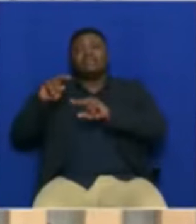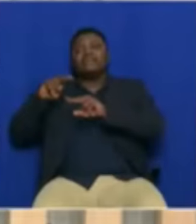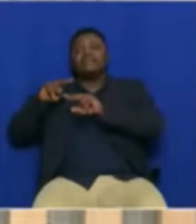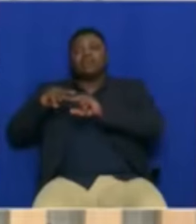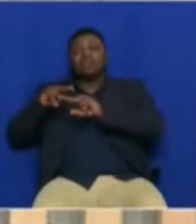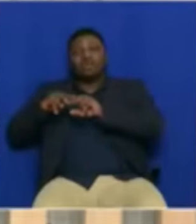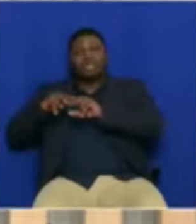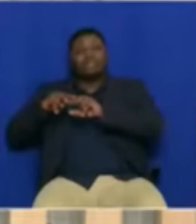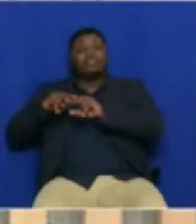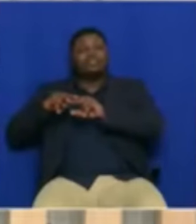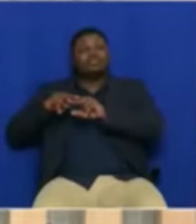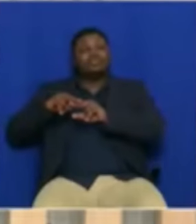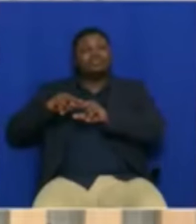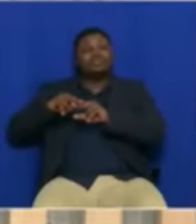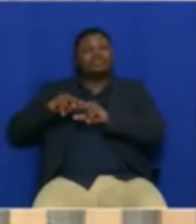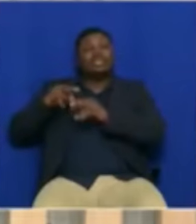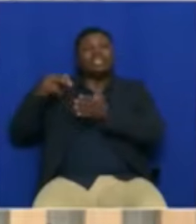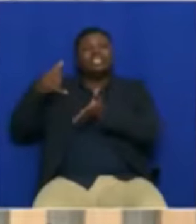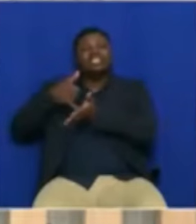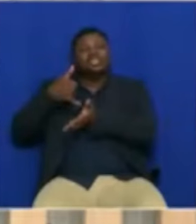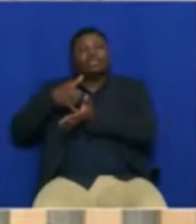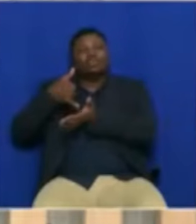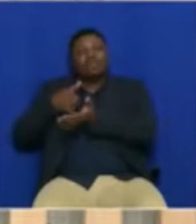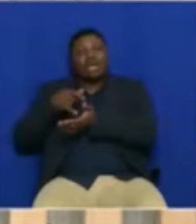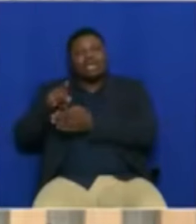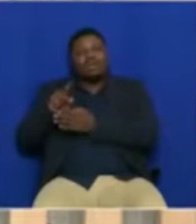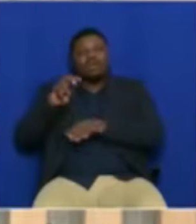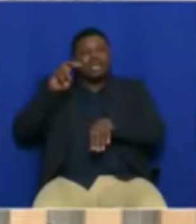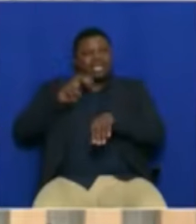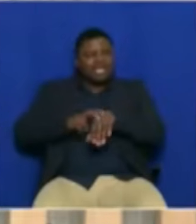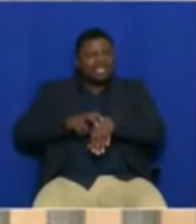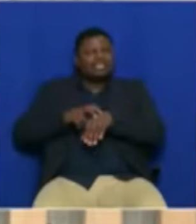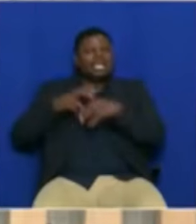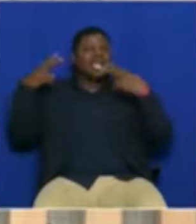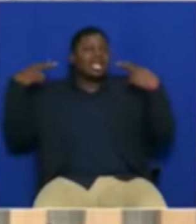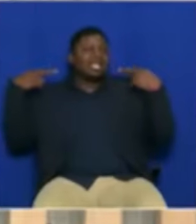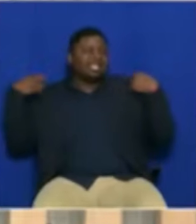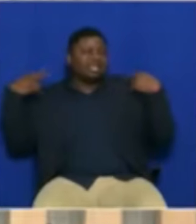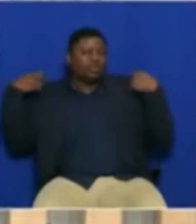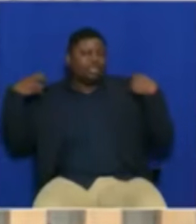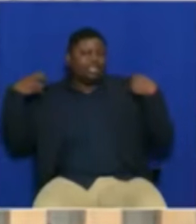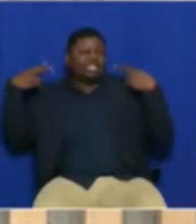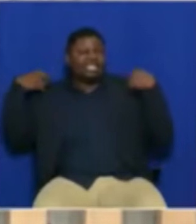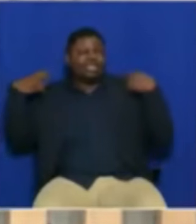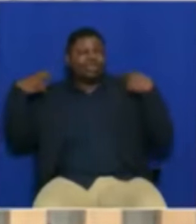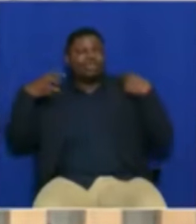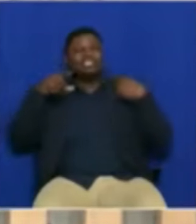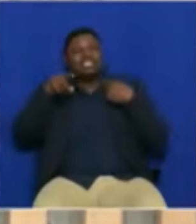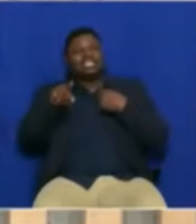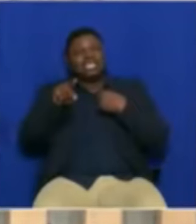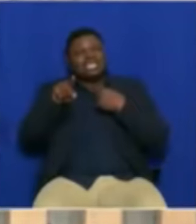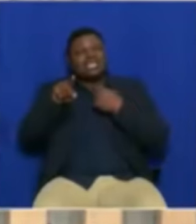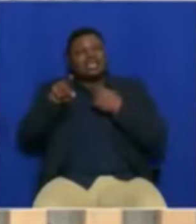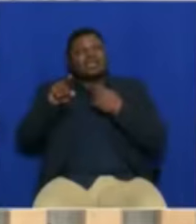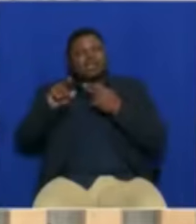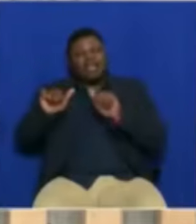request security clearances and vetting files for 7 people. This is the